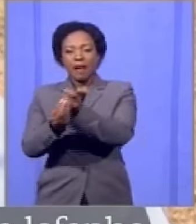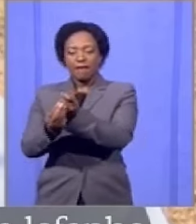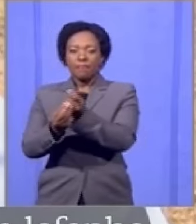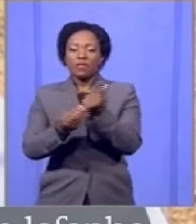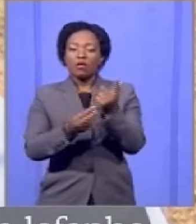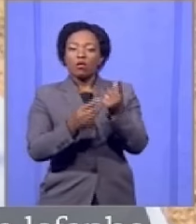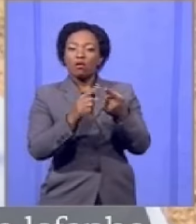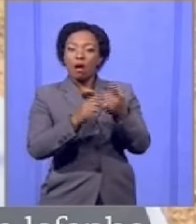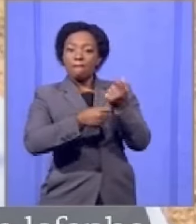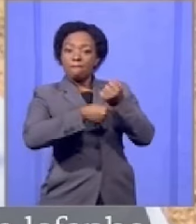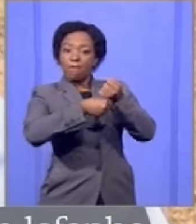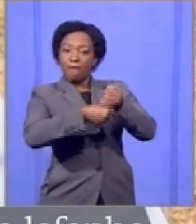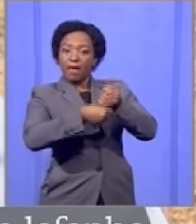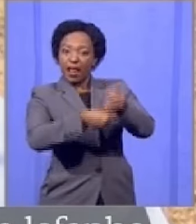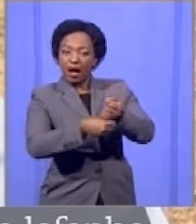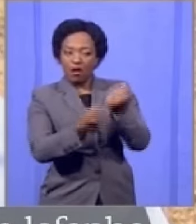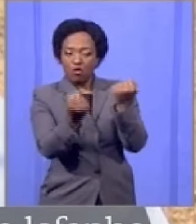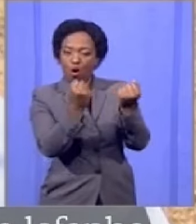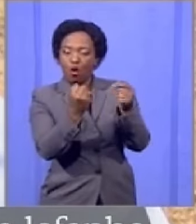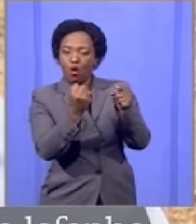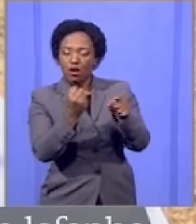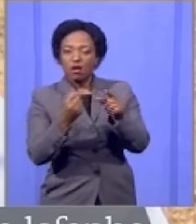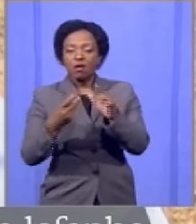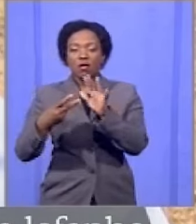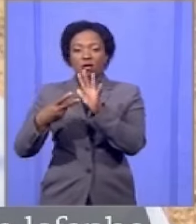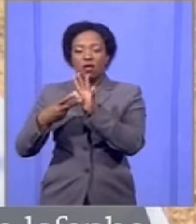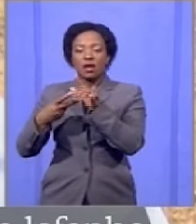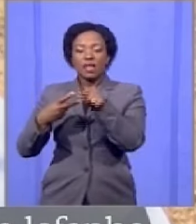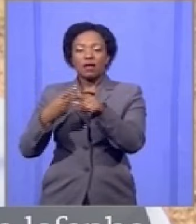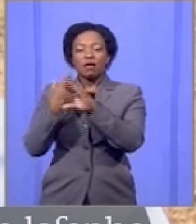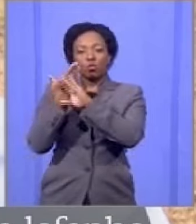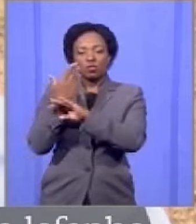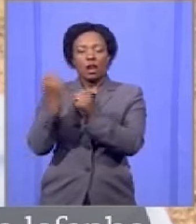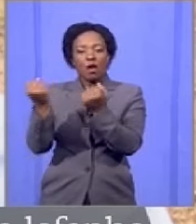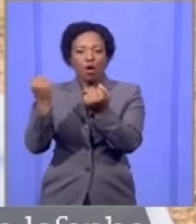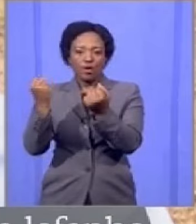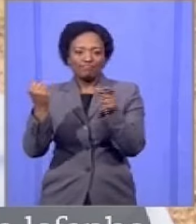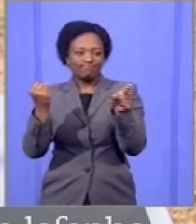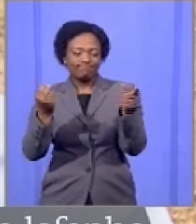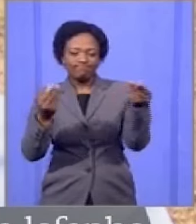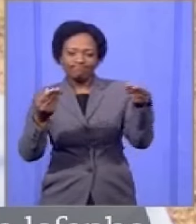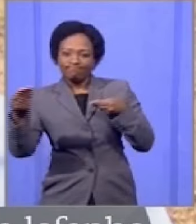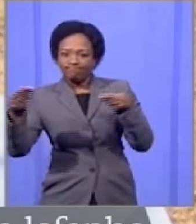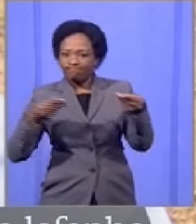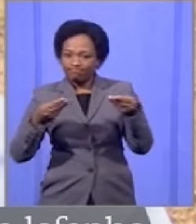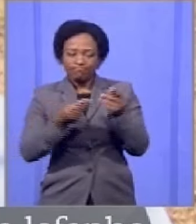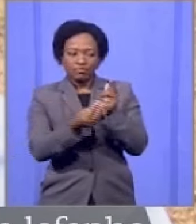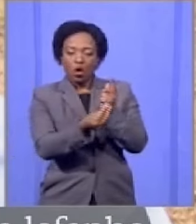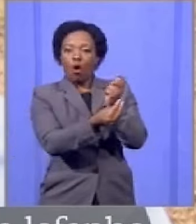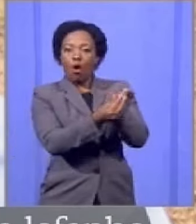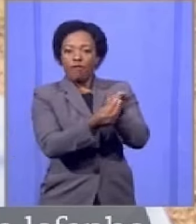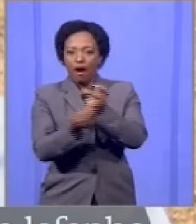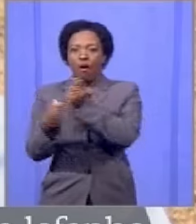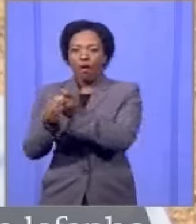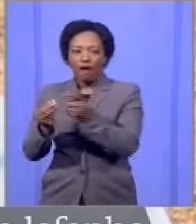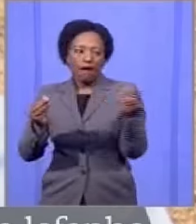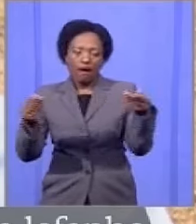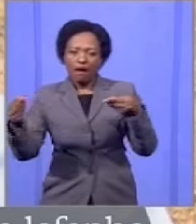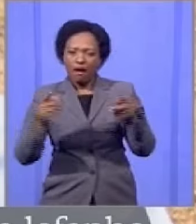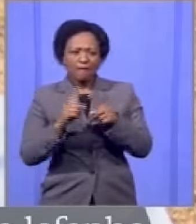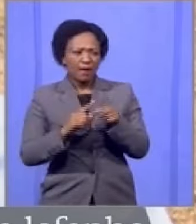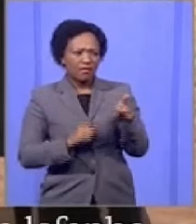Bombela after the inquest and the one from Constitutional Court, of which it doesn't match with what the minister